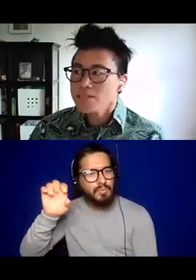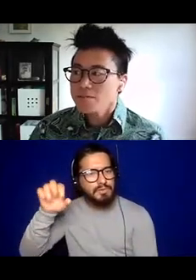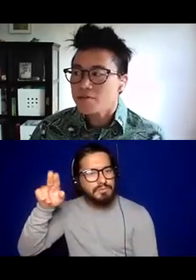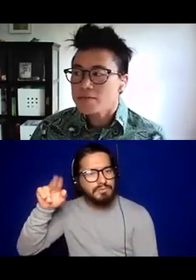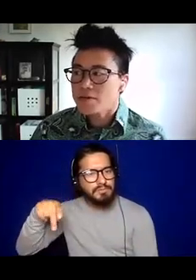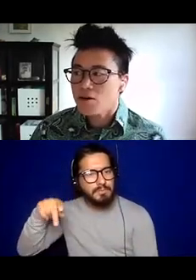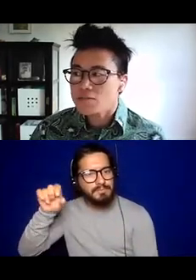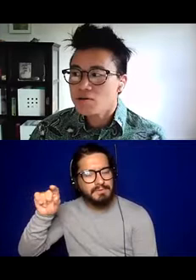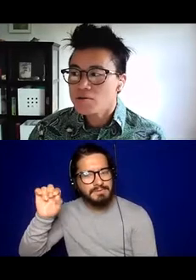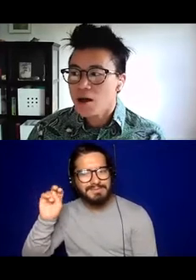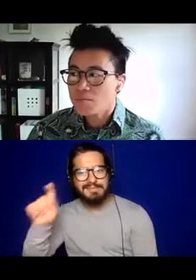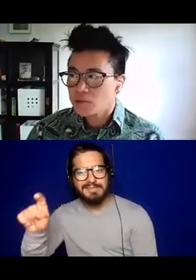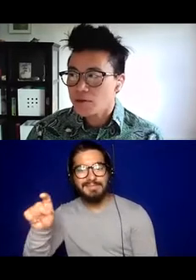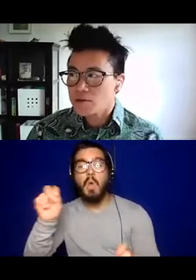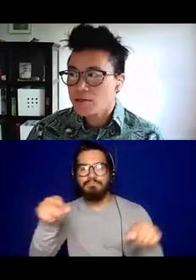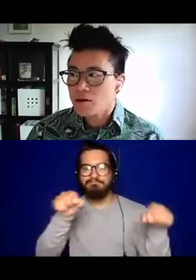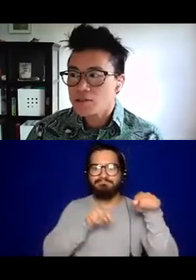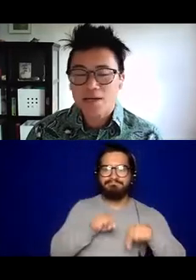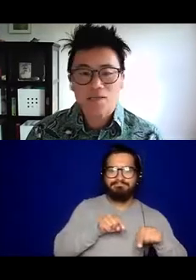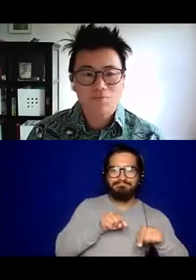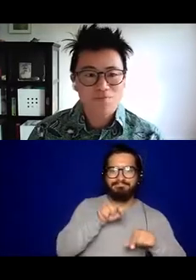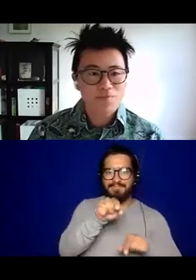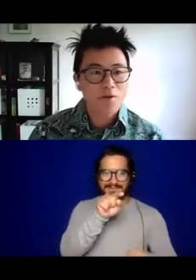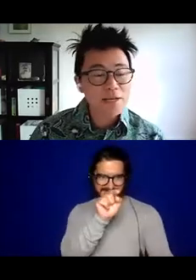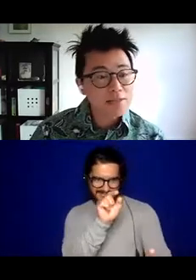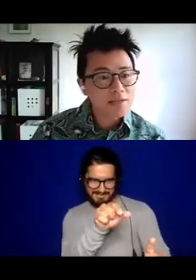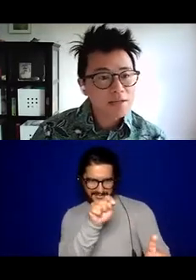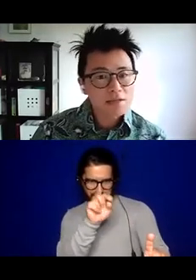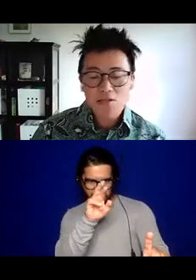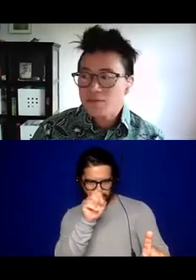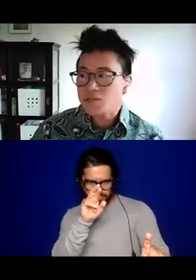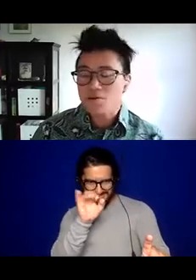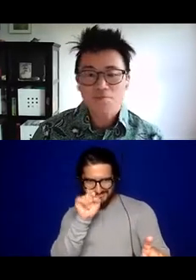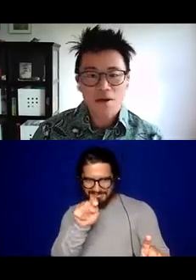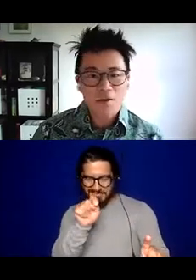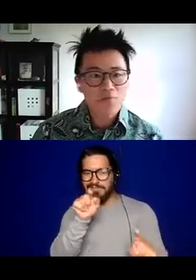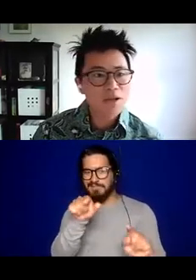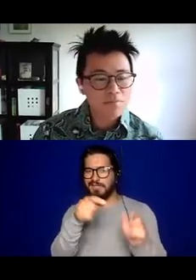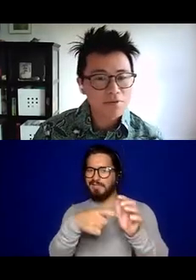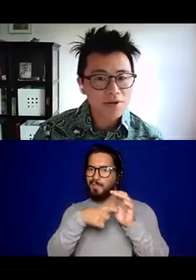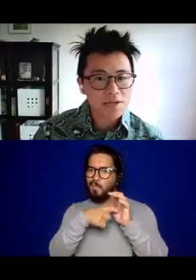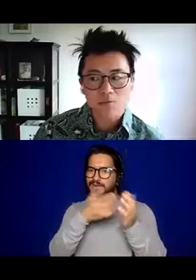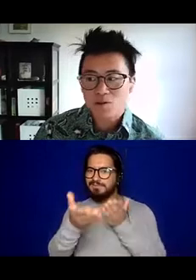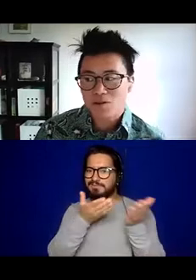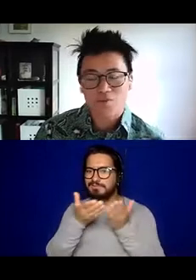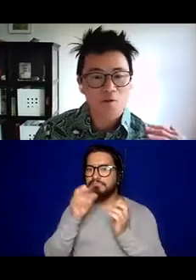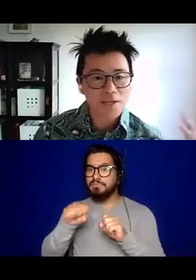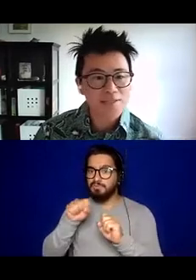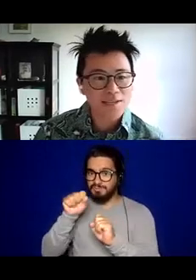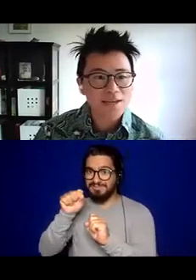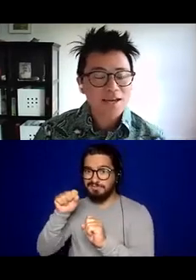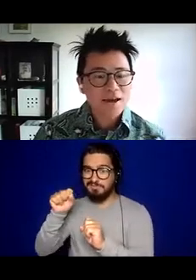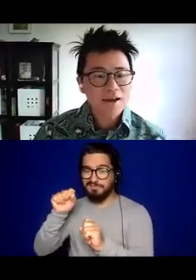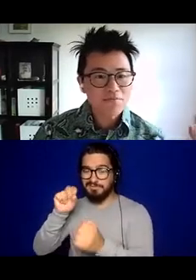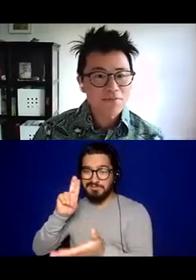I want to say with Treasurit also, Treasurit also has a request service. So if you sign up for an account, you can